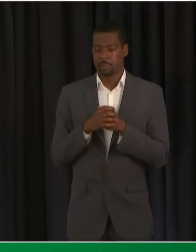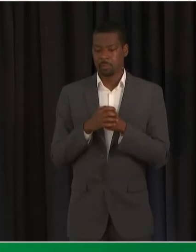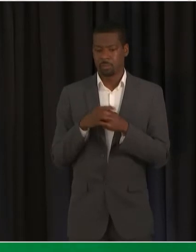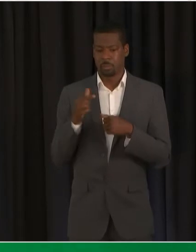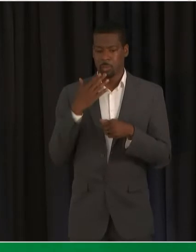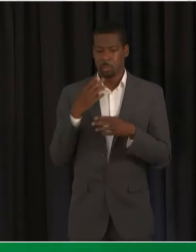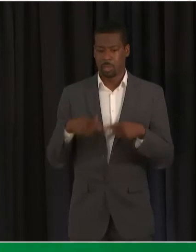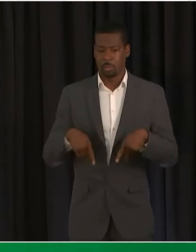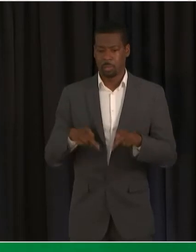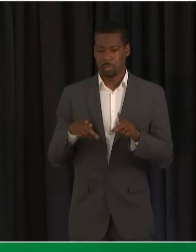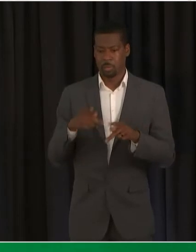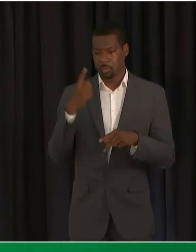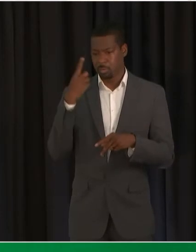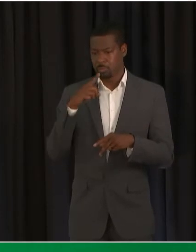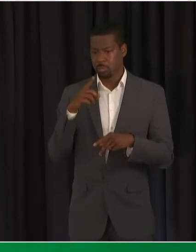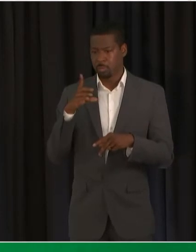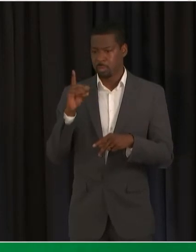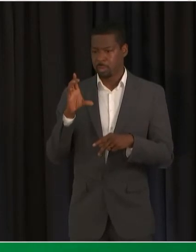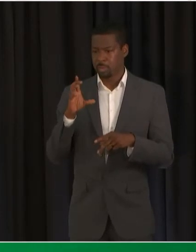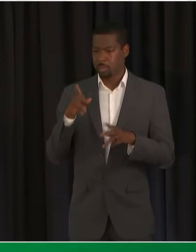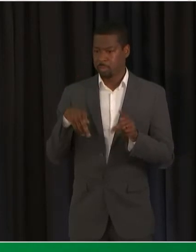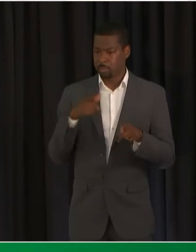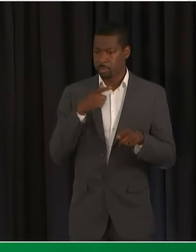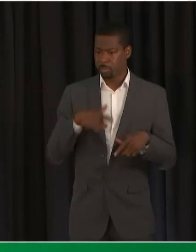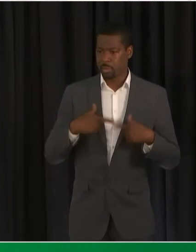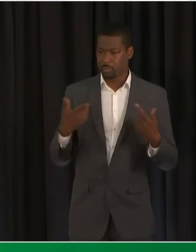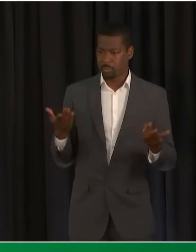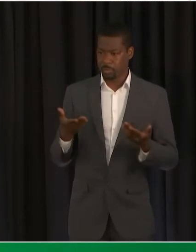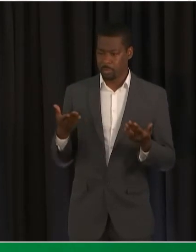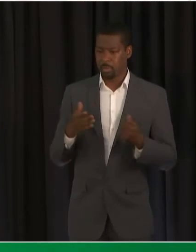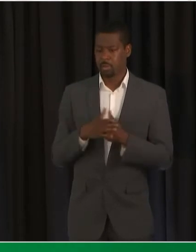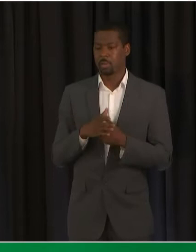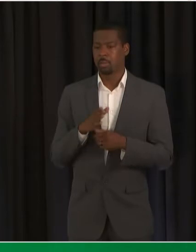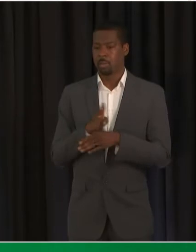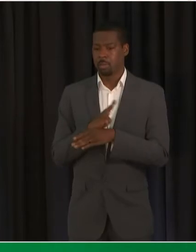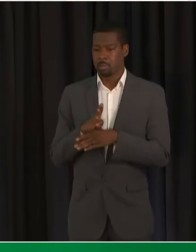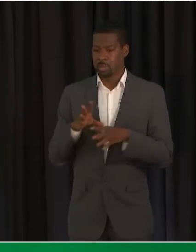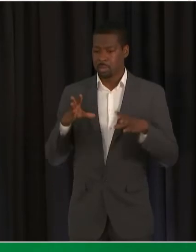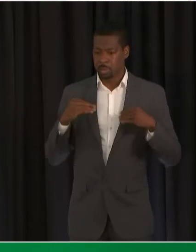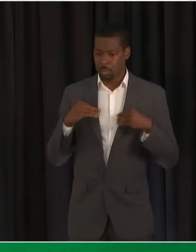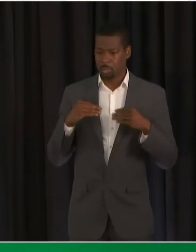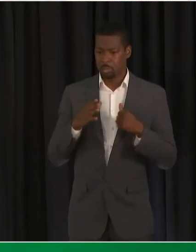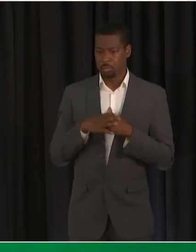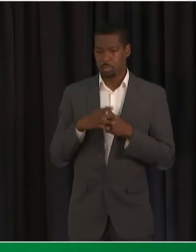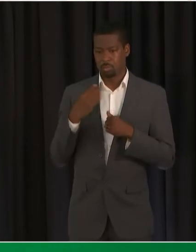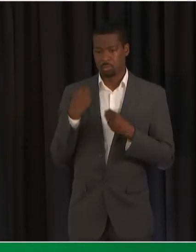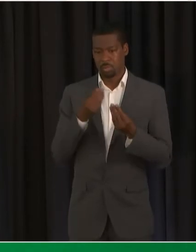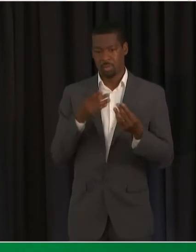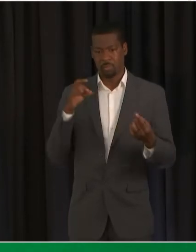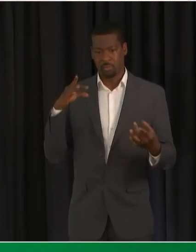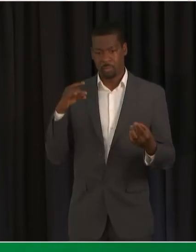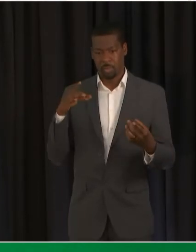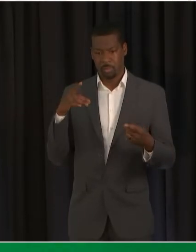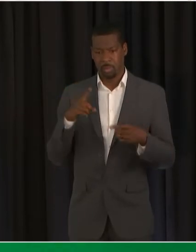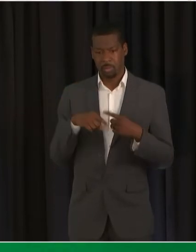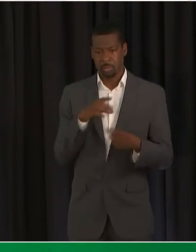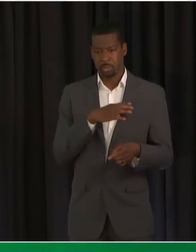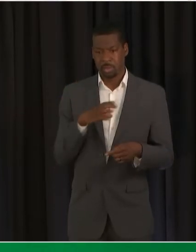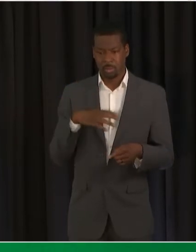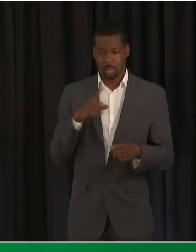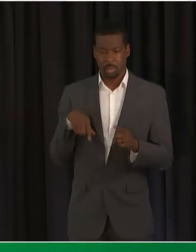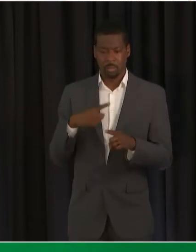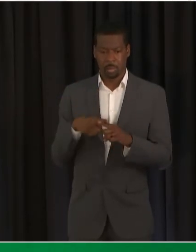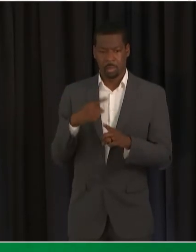opportunity for residents and business owners to provide feedback to council regarding the